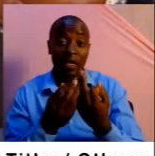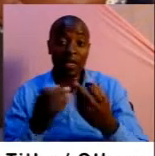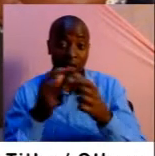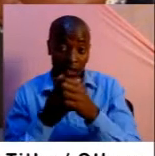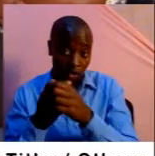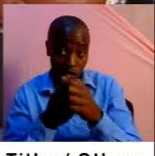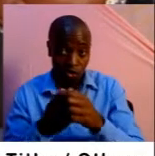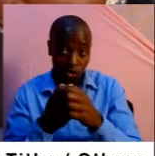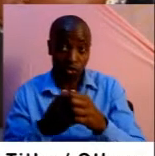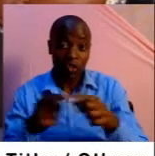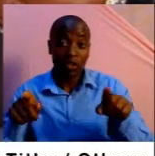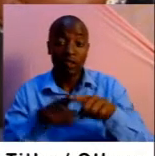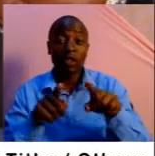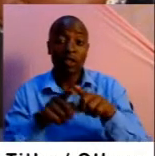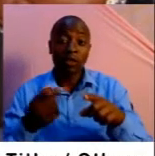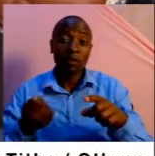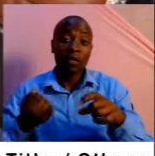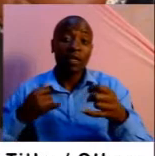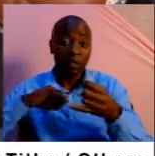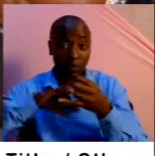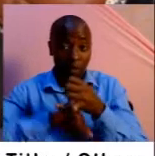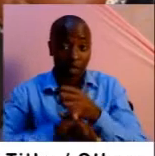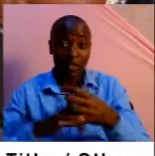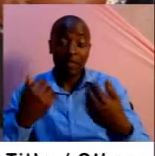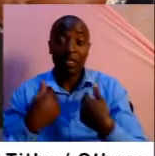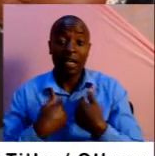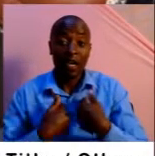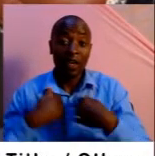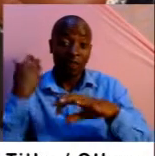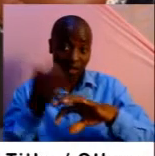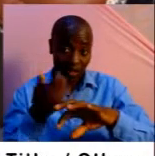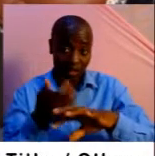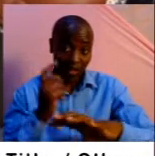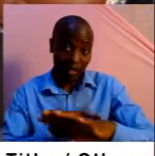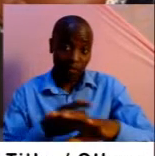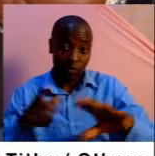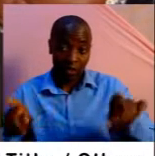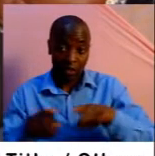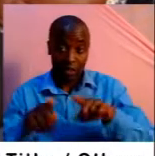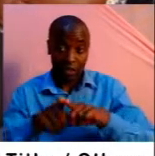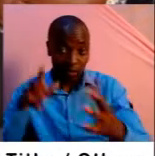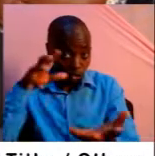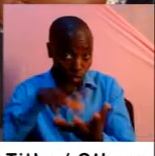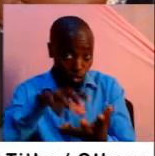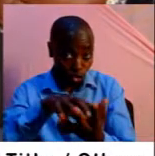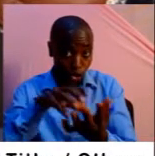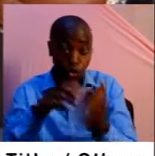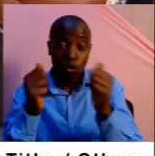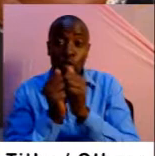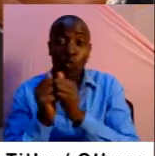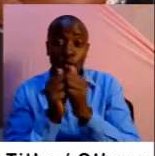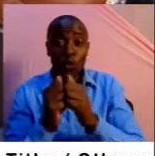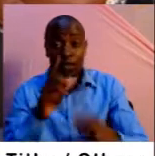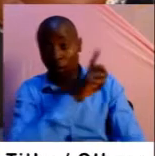marriages go through things that like rocks and the trials, that is the same thing that is going to happen, even with our marriage,